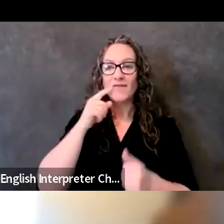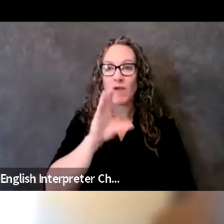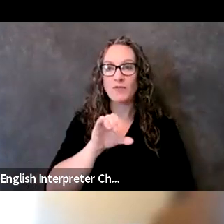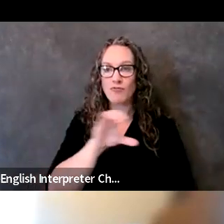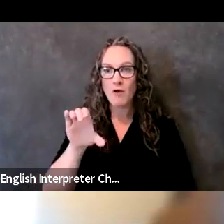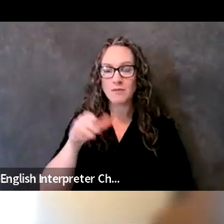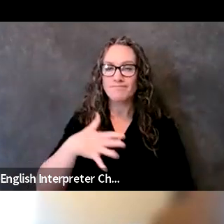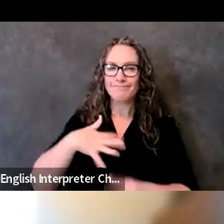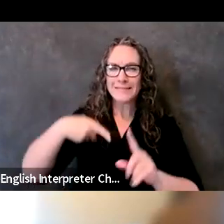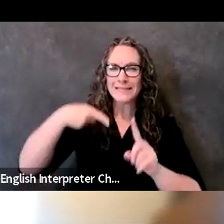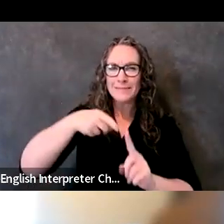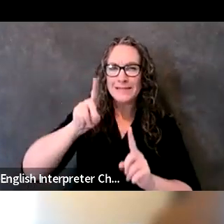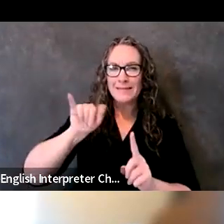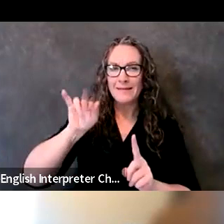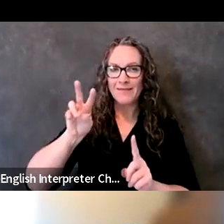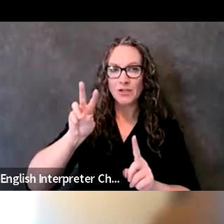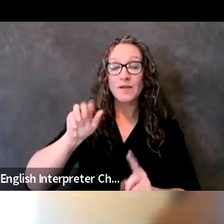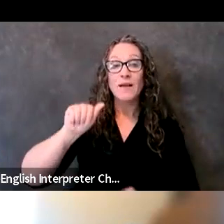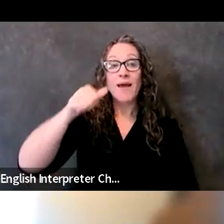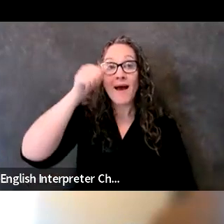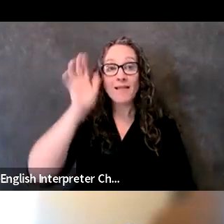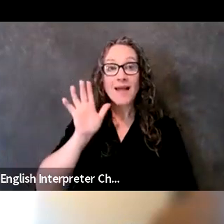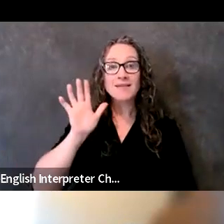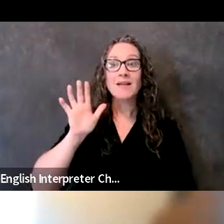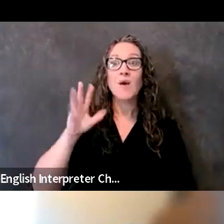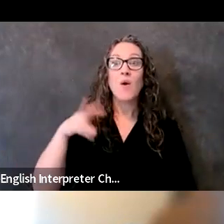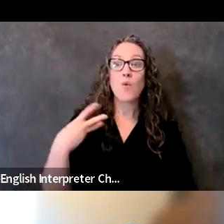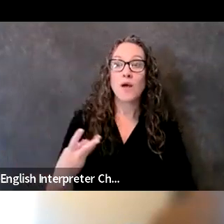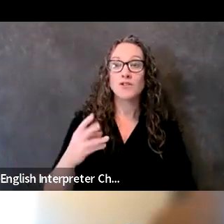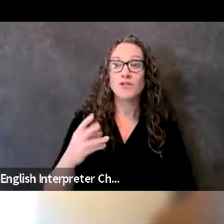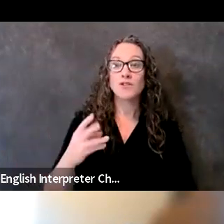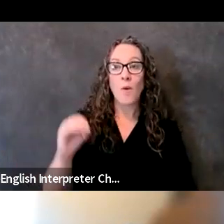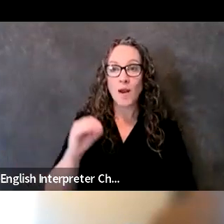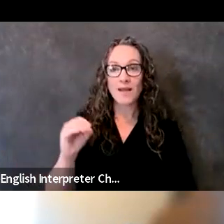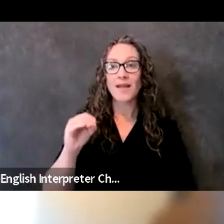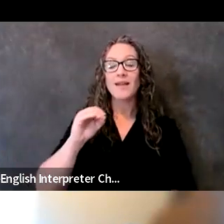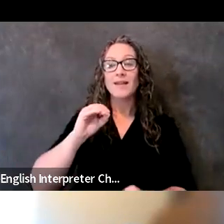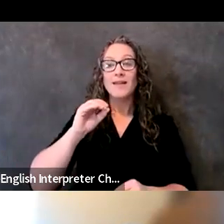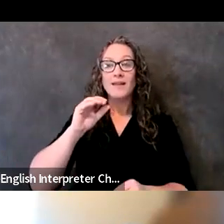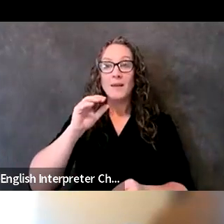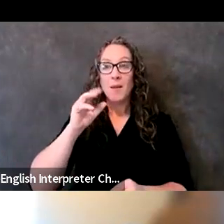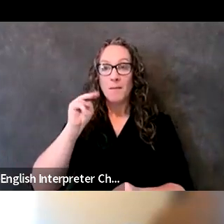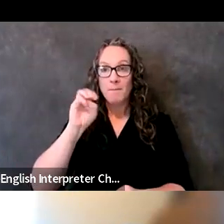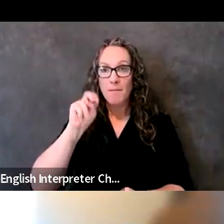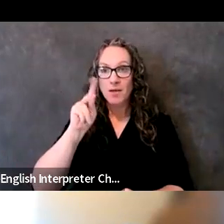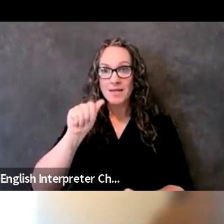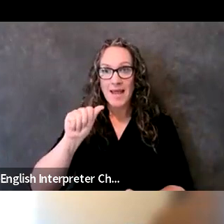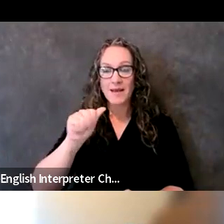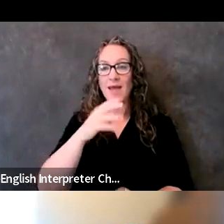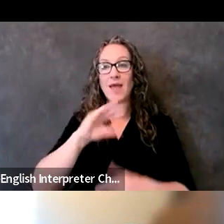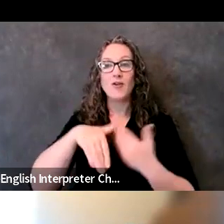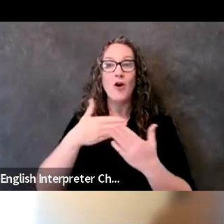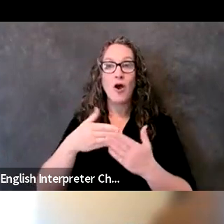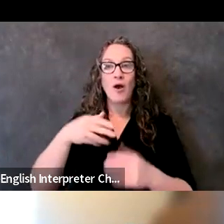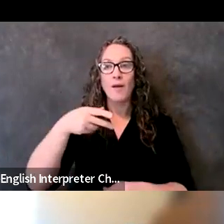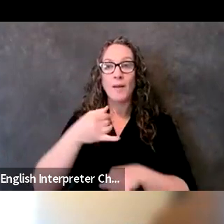which is actually Alaska, Washington, Oregon, Idaho, Montana, California, and all the Pacific Islands. I've been here for 10 years.